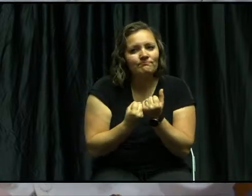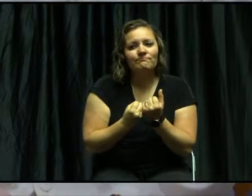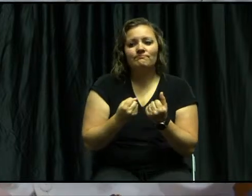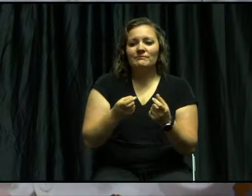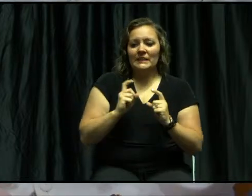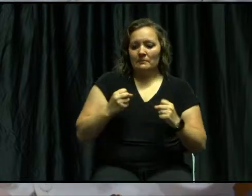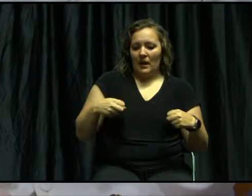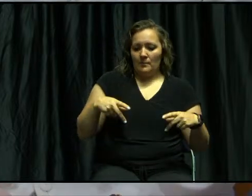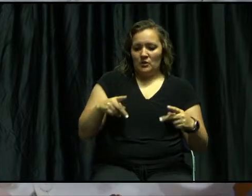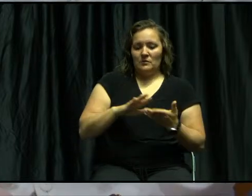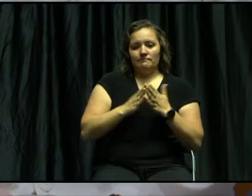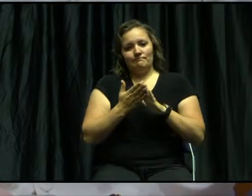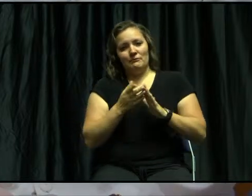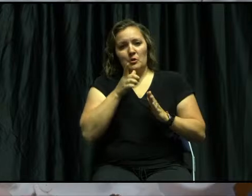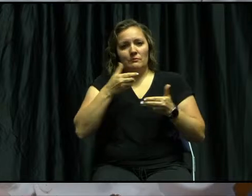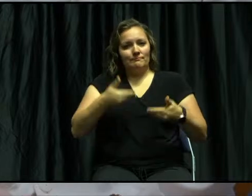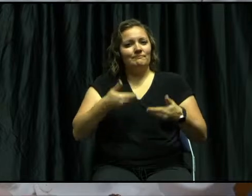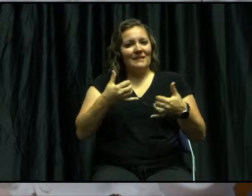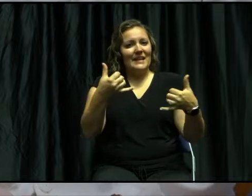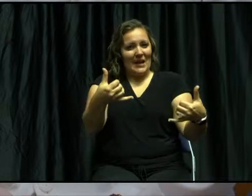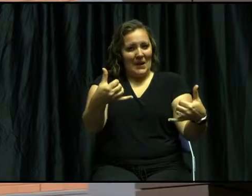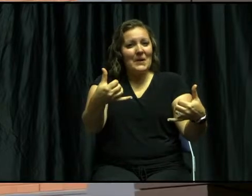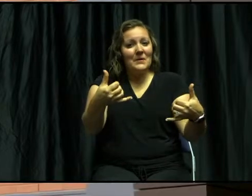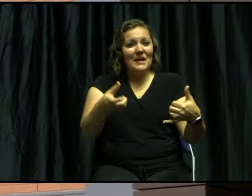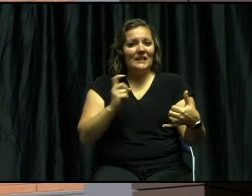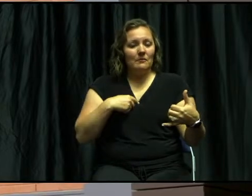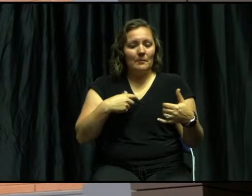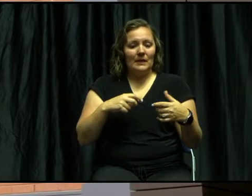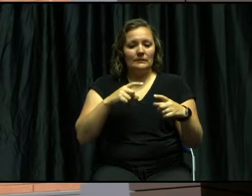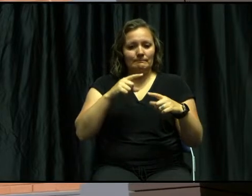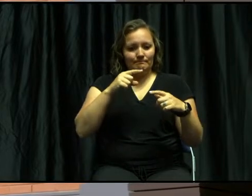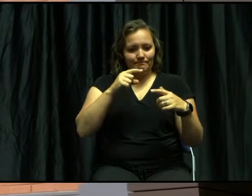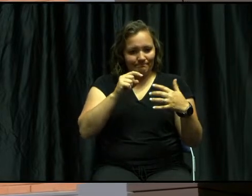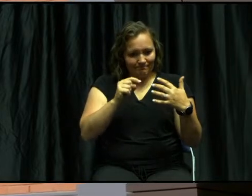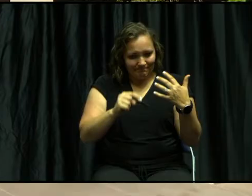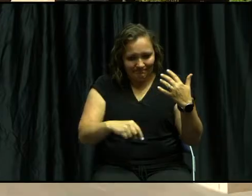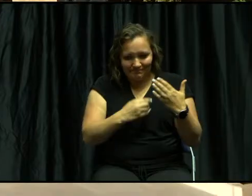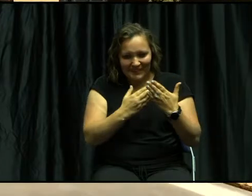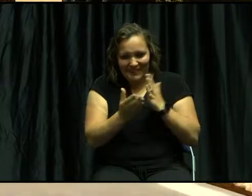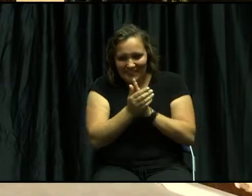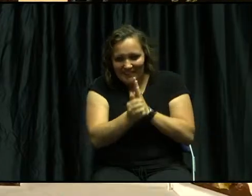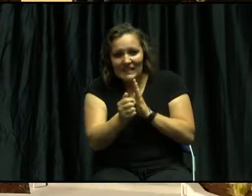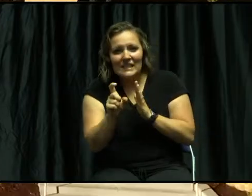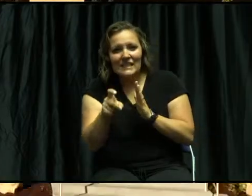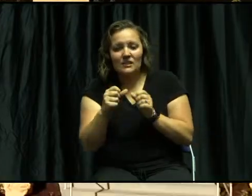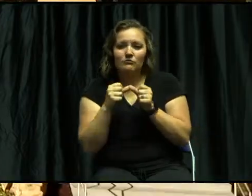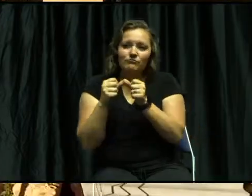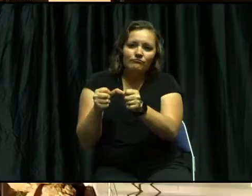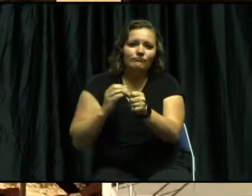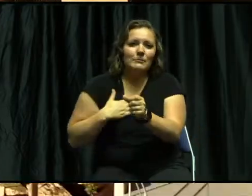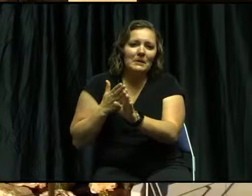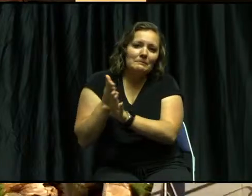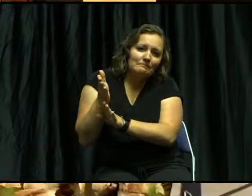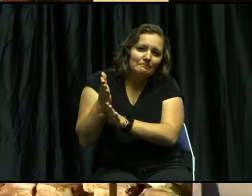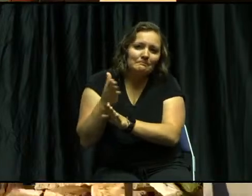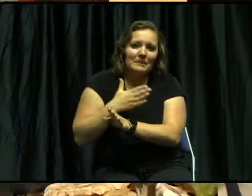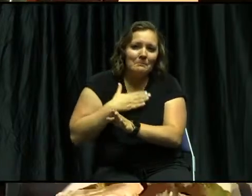to be who I am today and giving me the tools I need to go on with my career and my